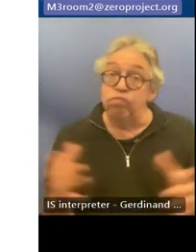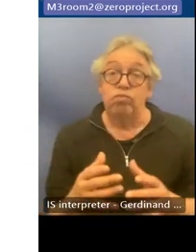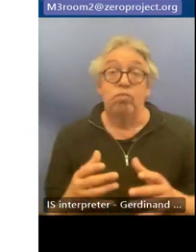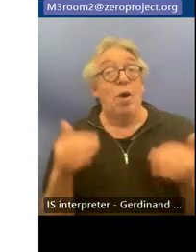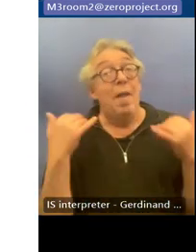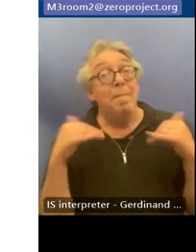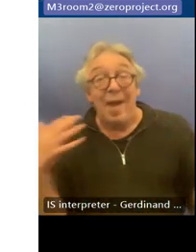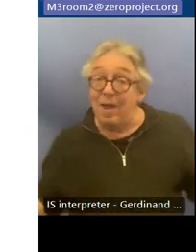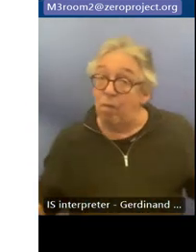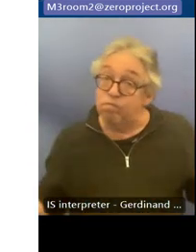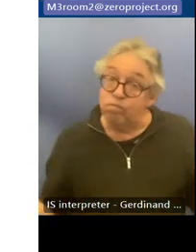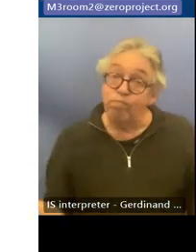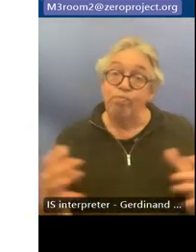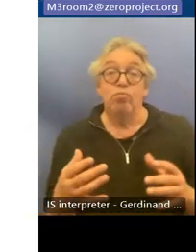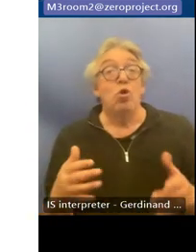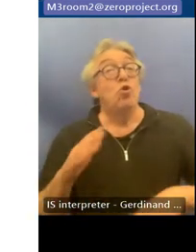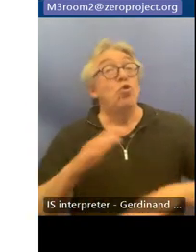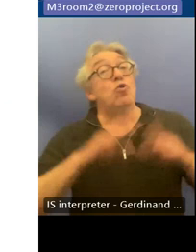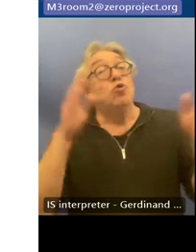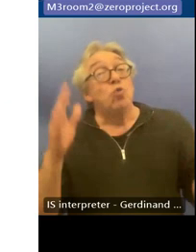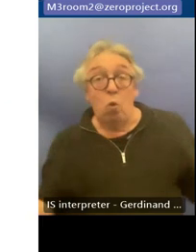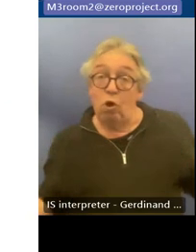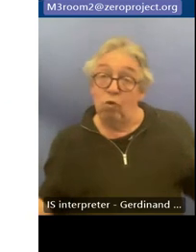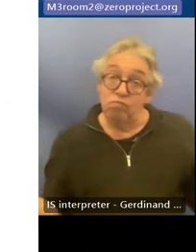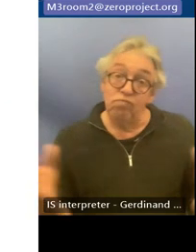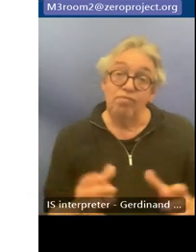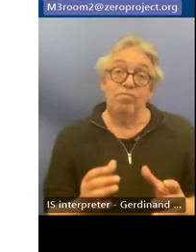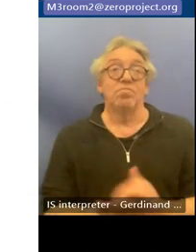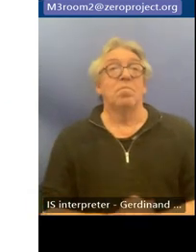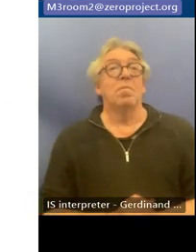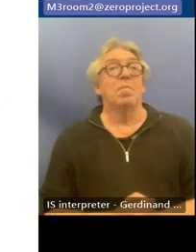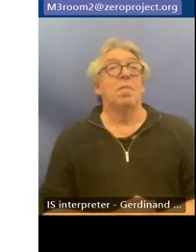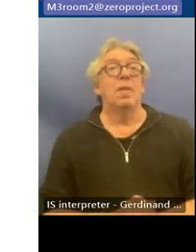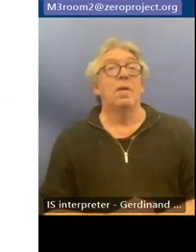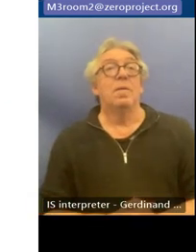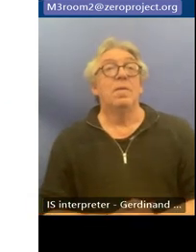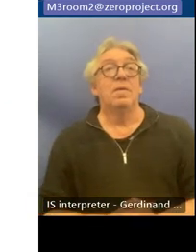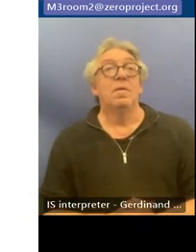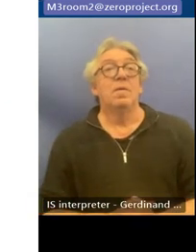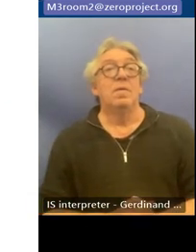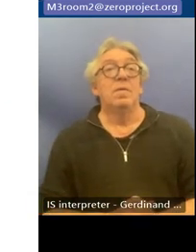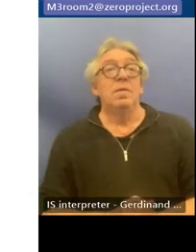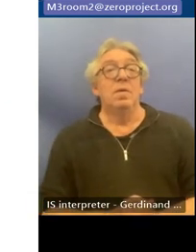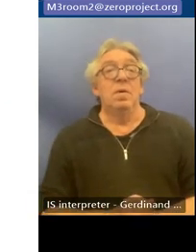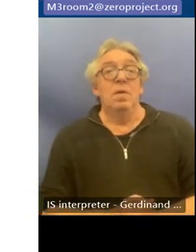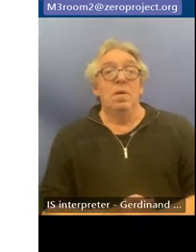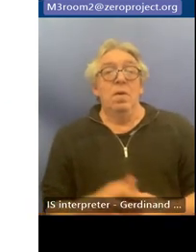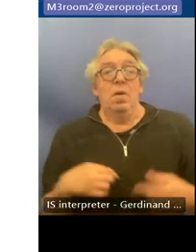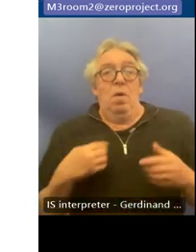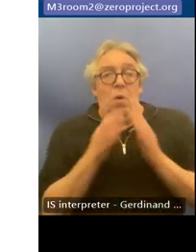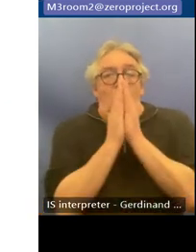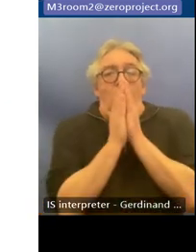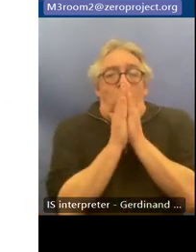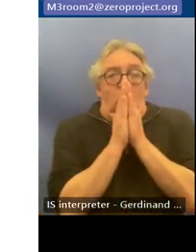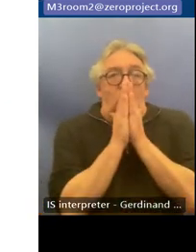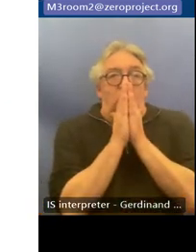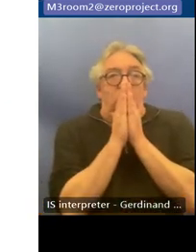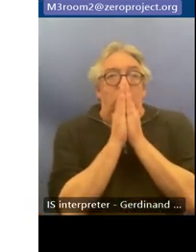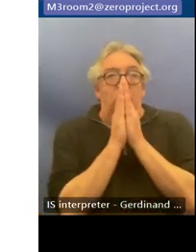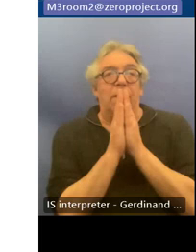schools. So we have created a tool to assess some barriers in schools that they're